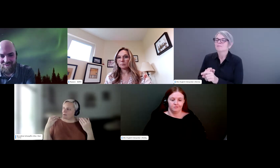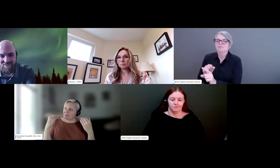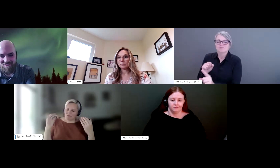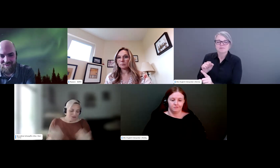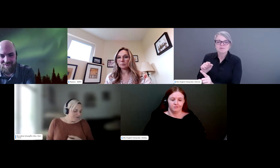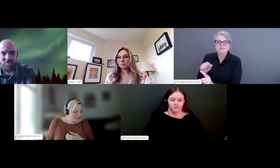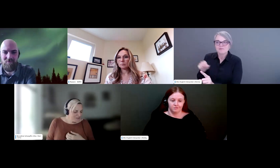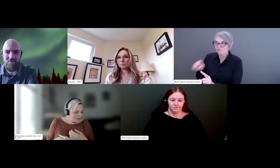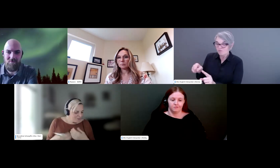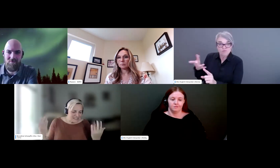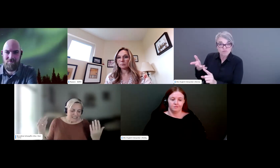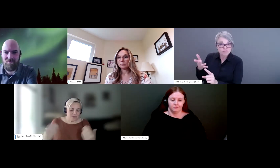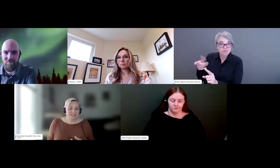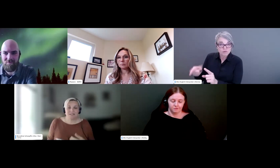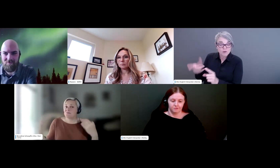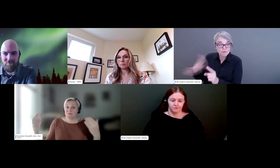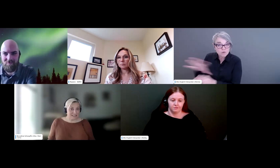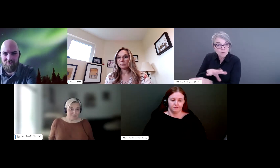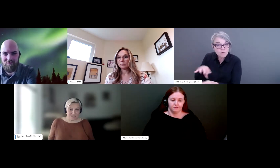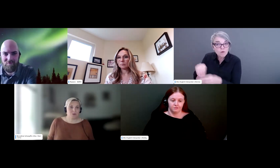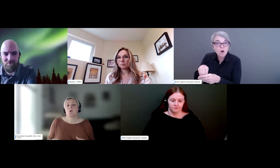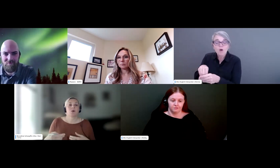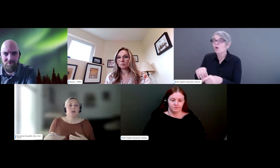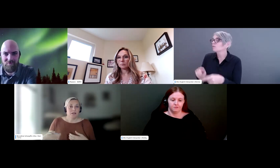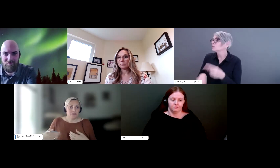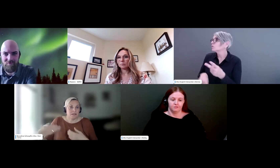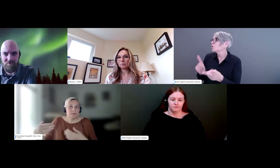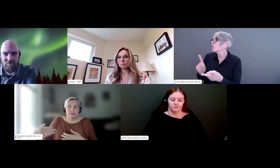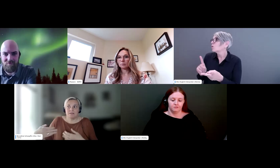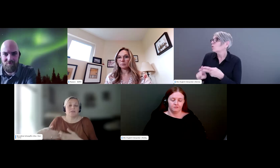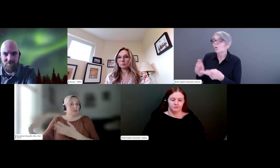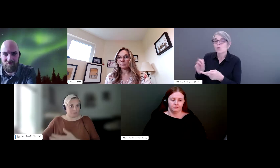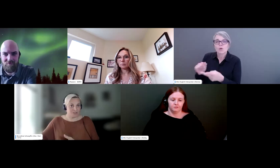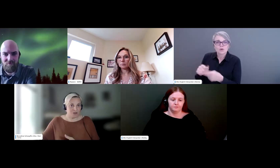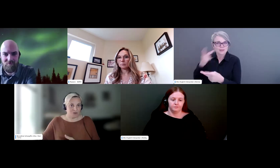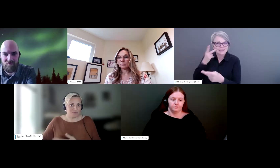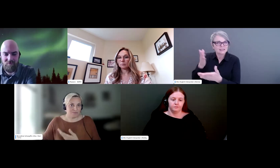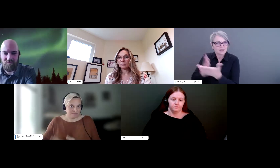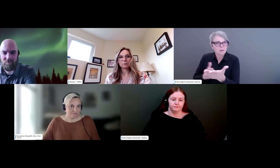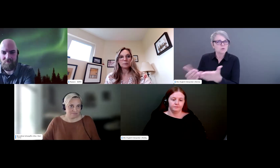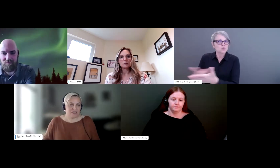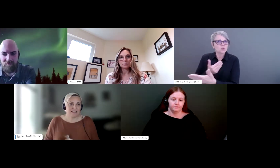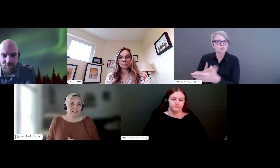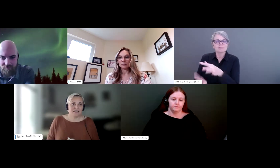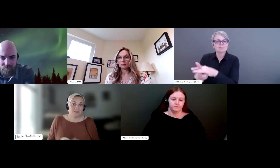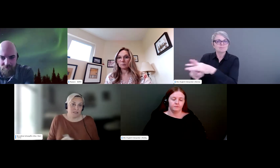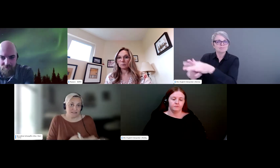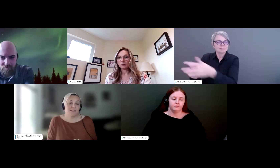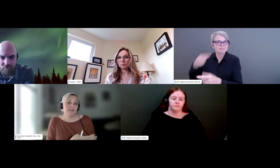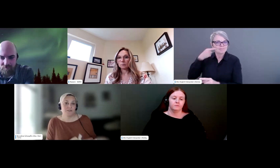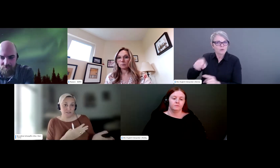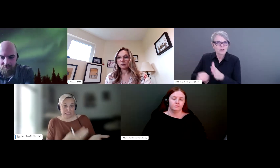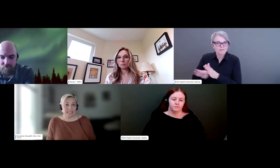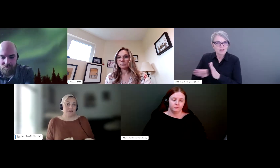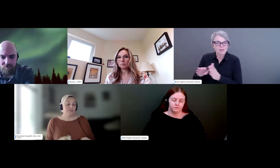either been involved in or witnessed any recent advancements or in development of guidelines, because